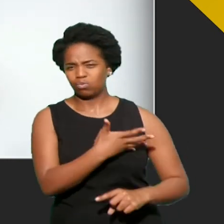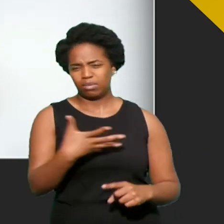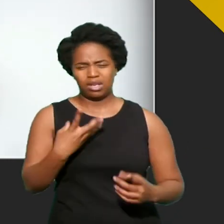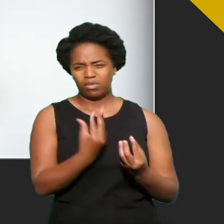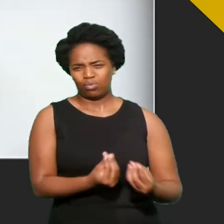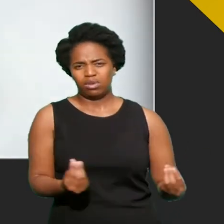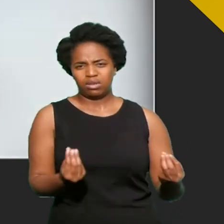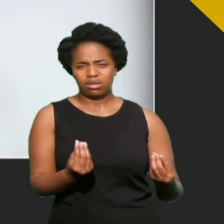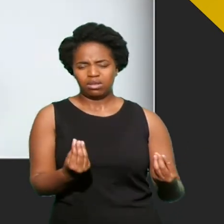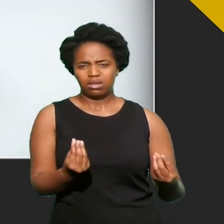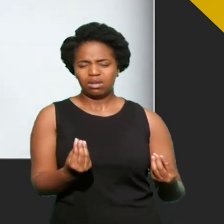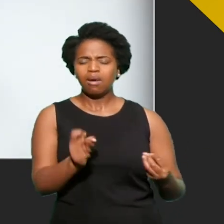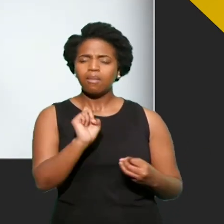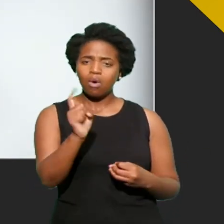Everyone has the right to life.